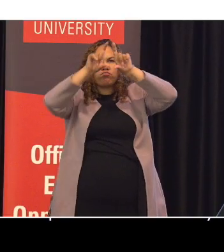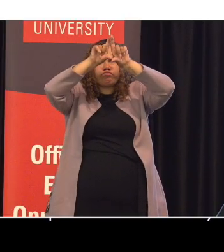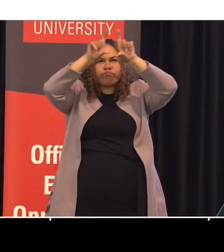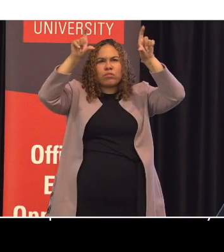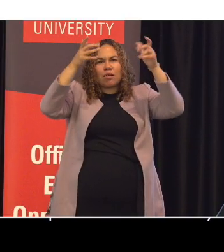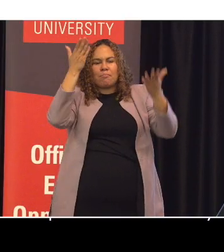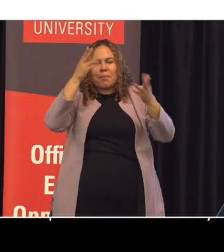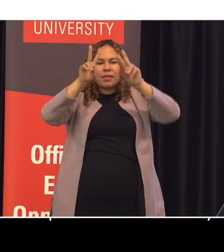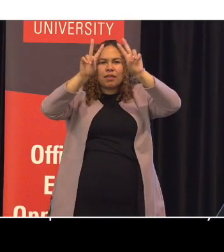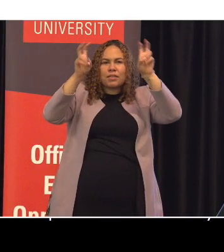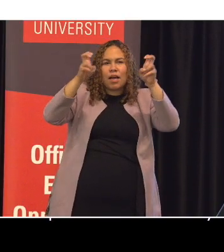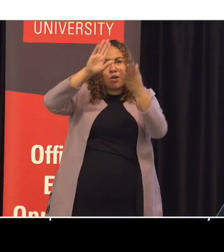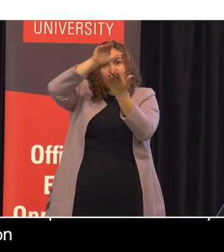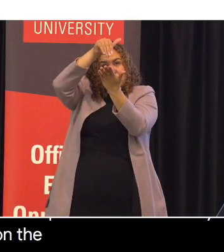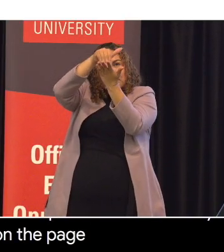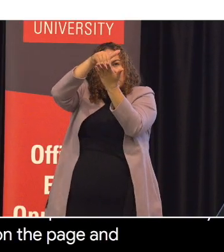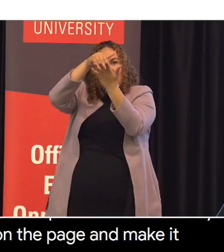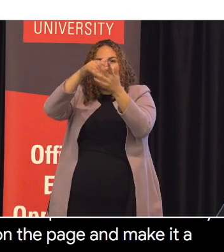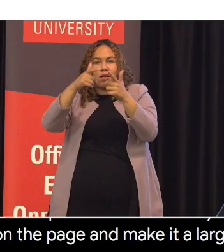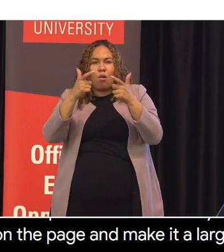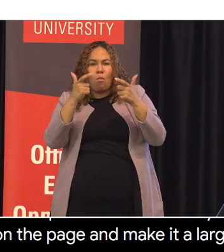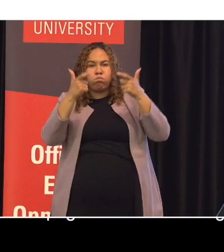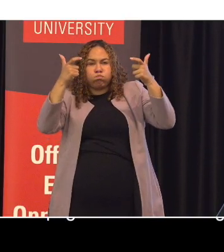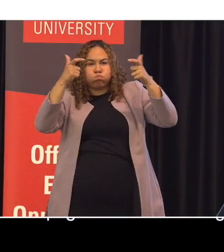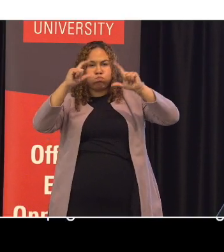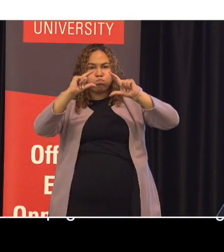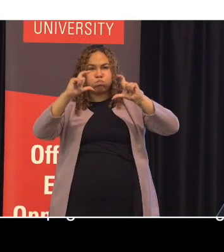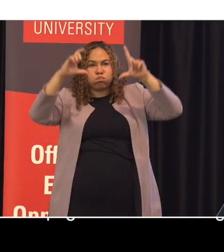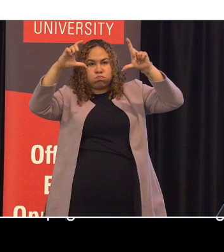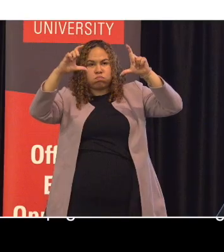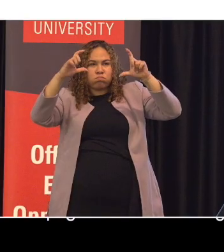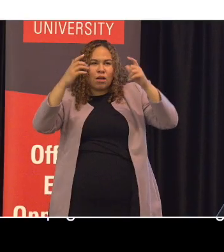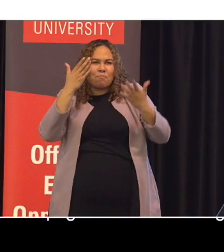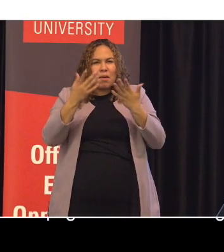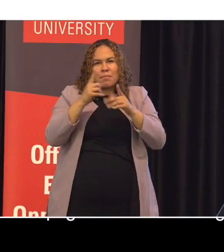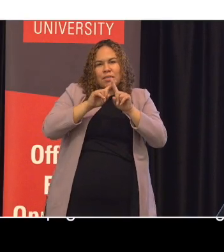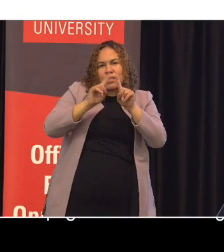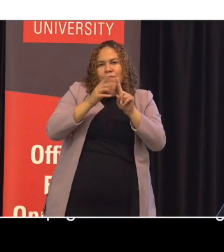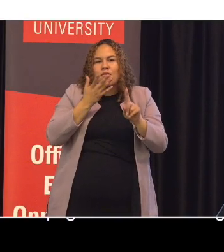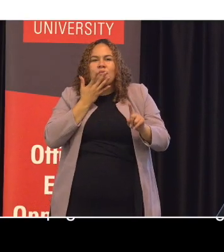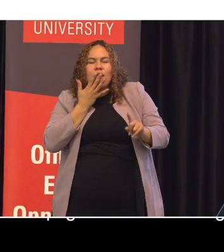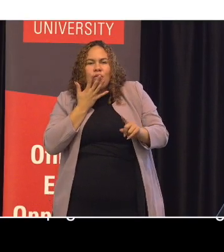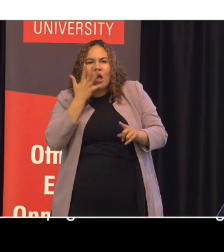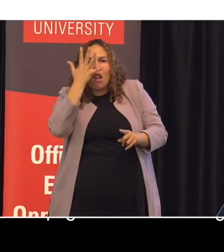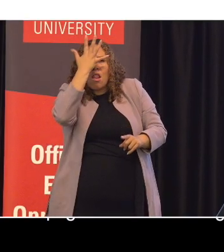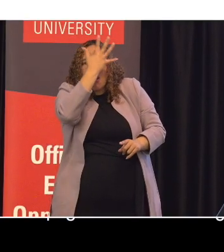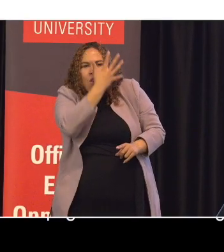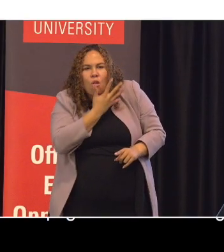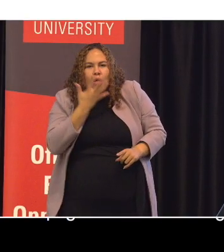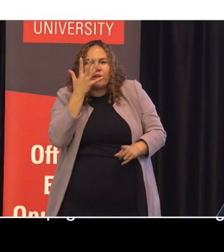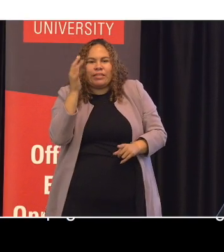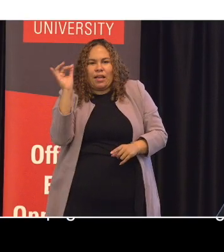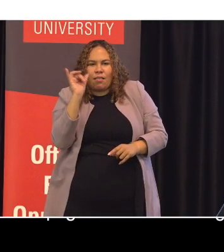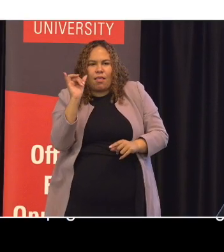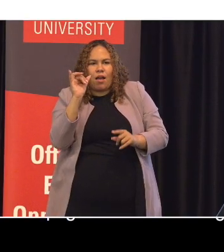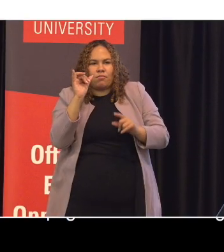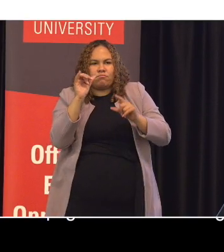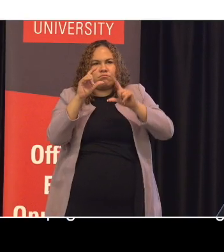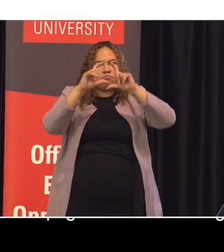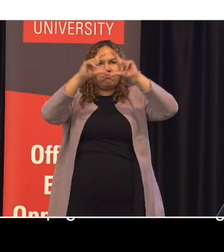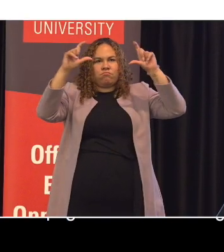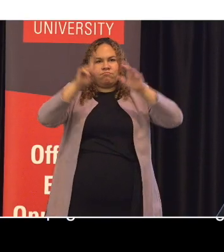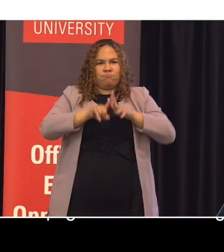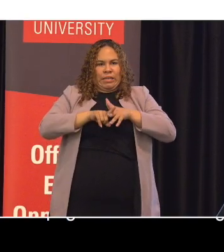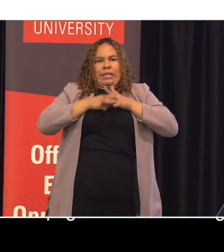it's the title. We center it on the page, we make it a larger font, maybe we make it a different color. It looks like a heading. But we need to